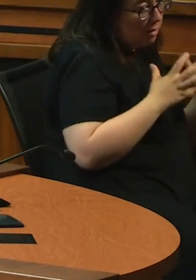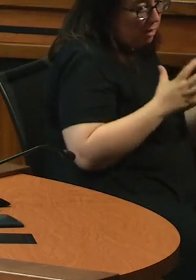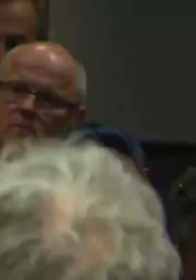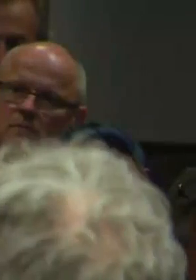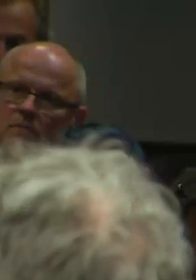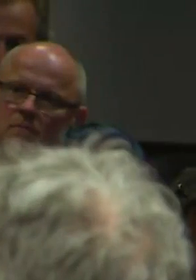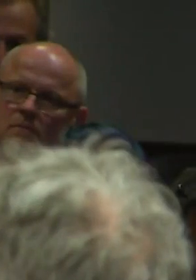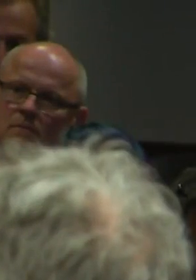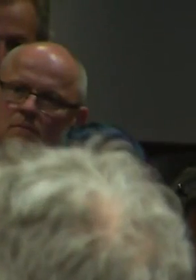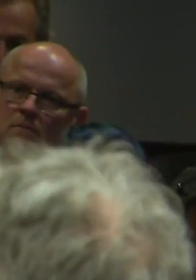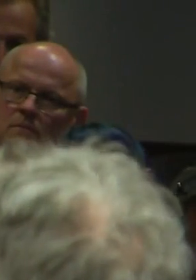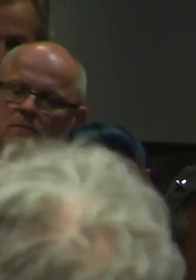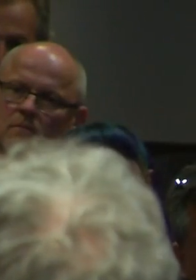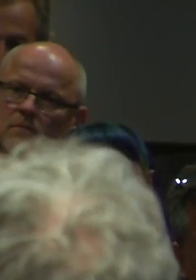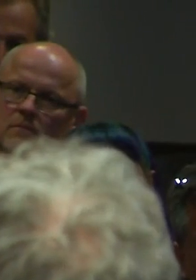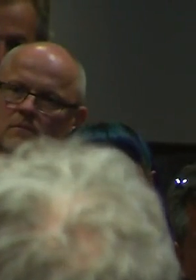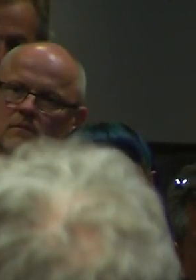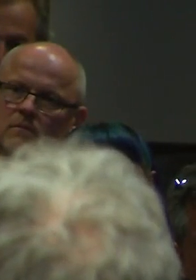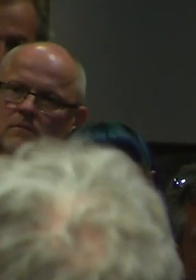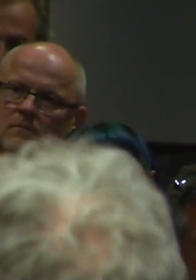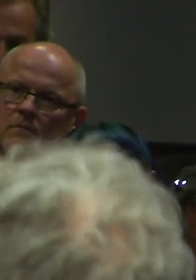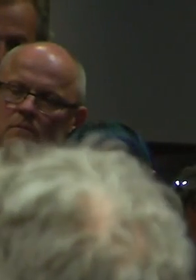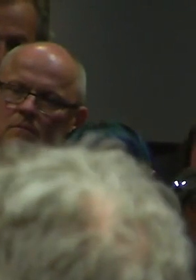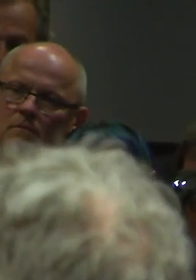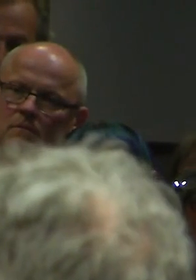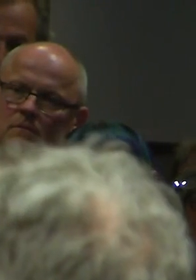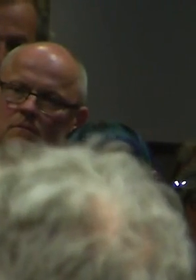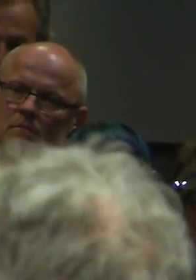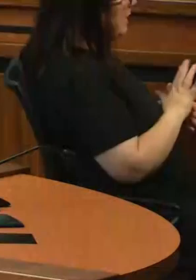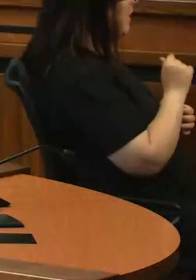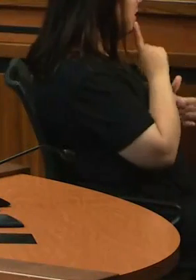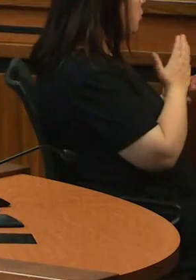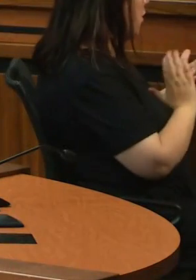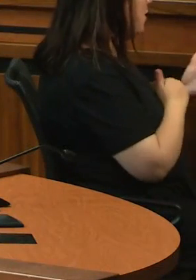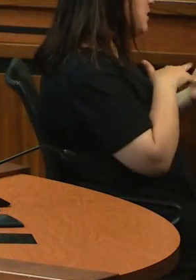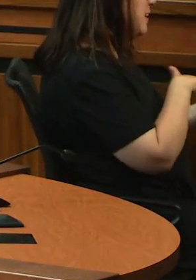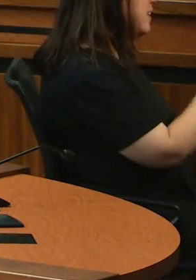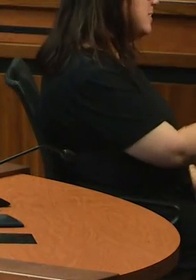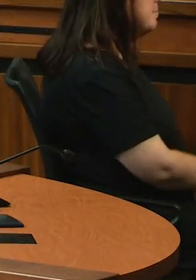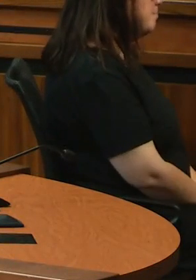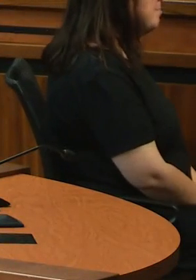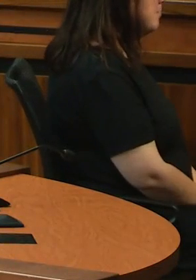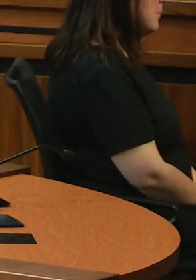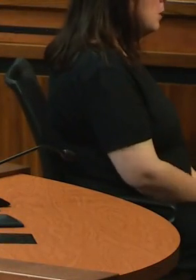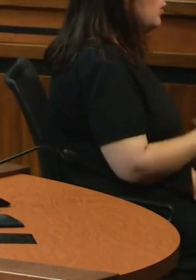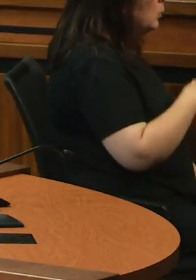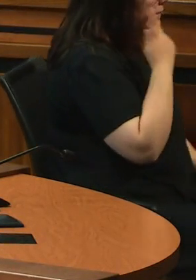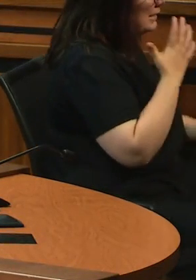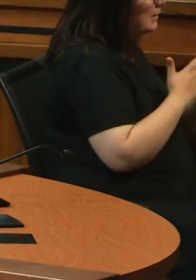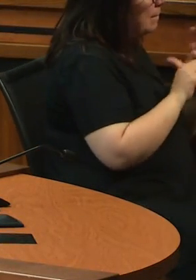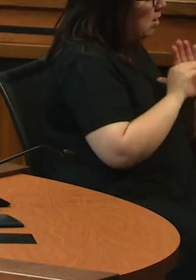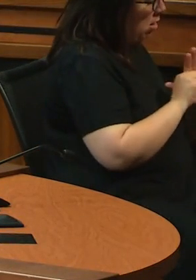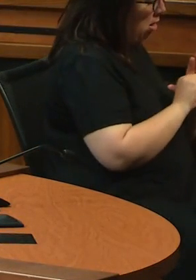slated development right in the periphery. And that is part of the overall study, yes. So we'll see models